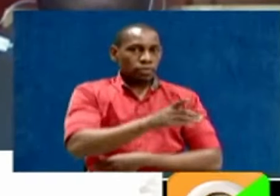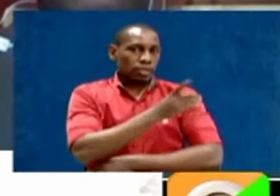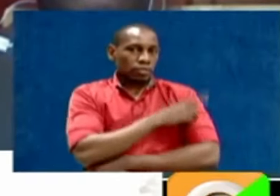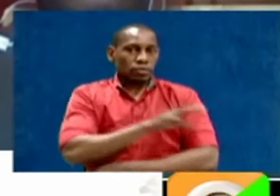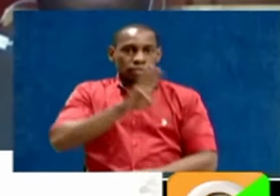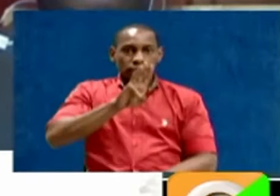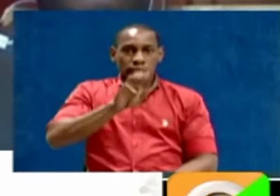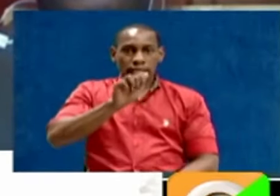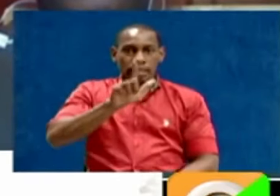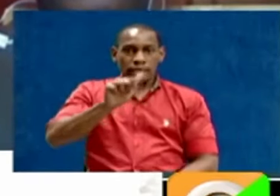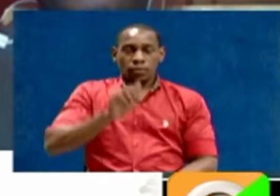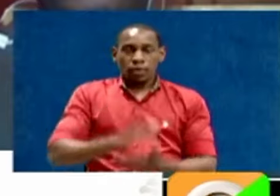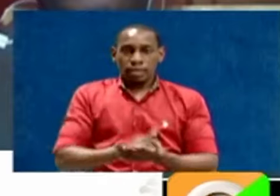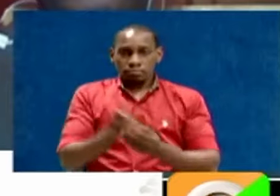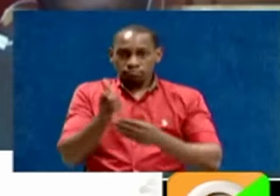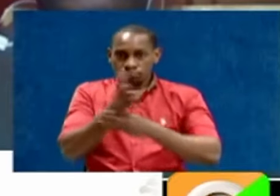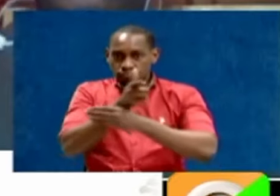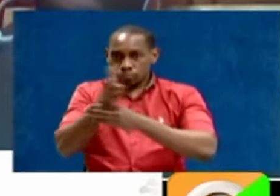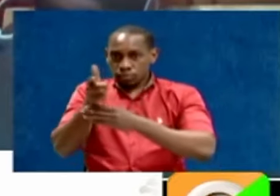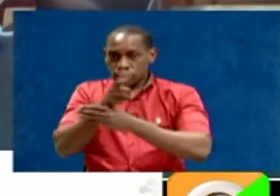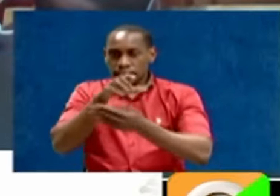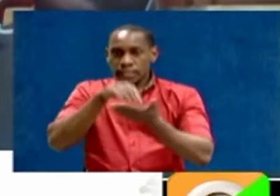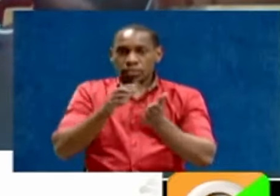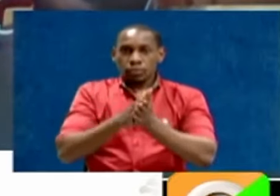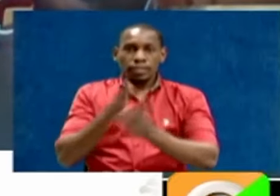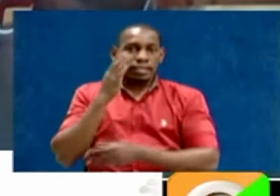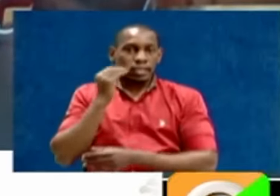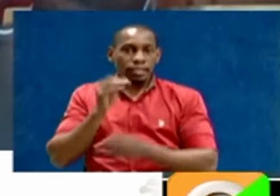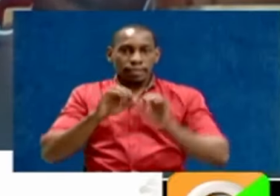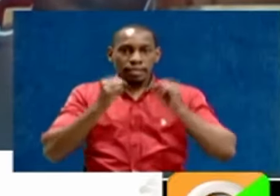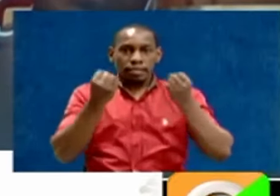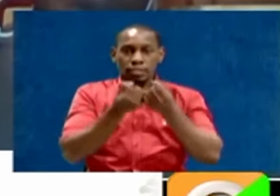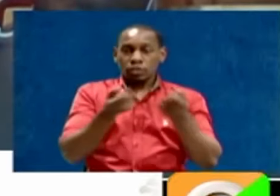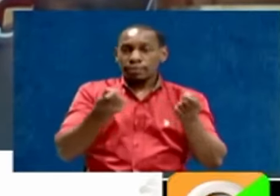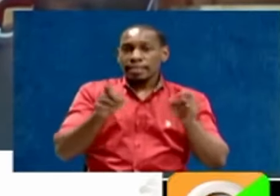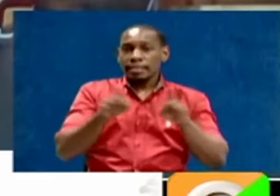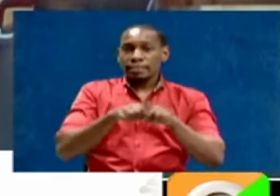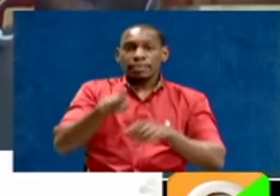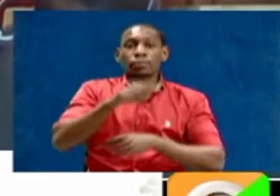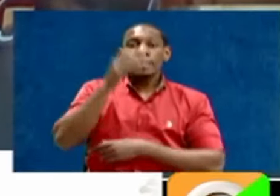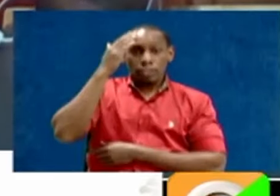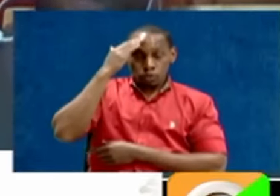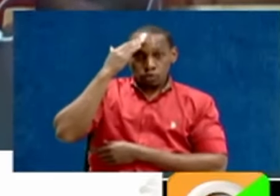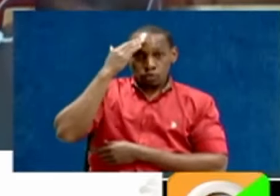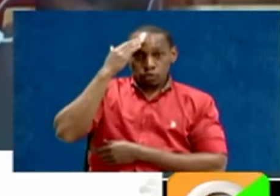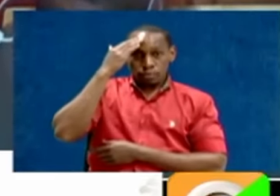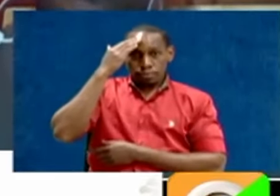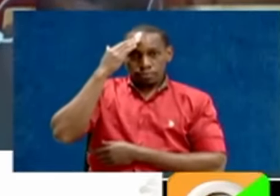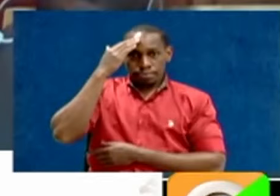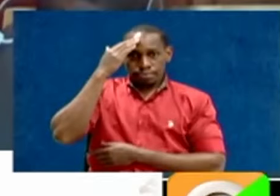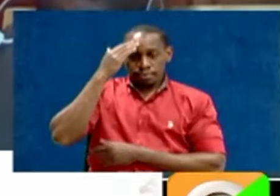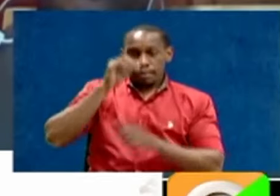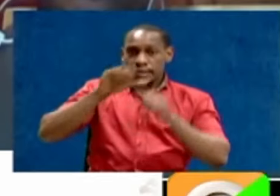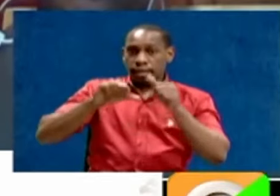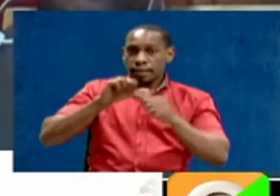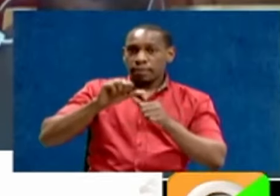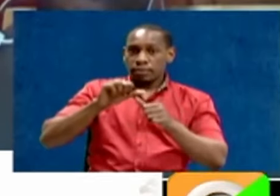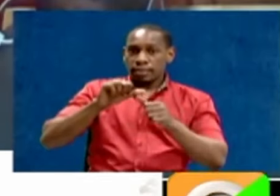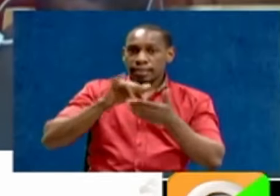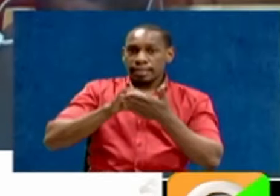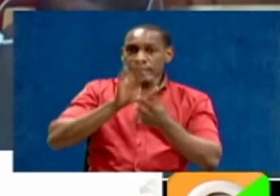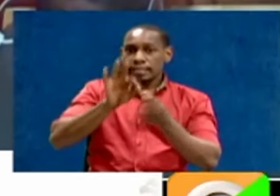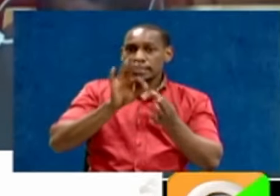Wala. You're documenting your journey and experience on social media, and that's how we got to know about